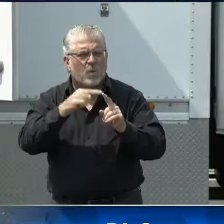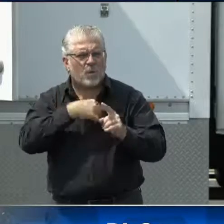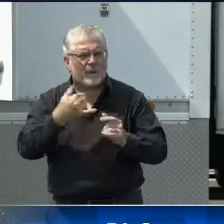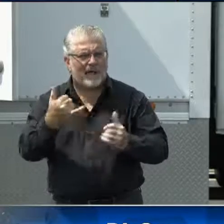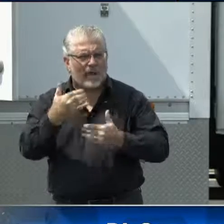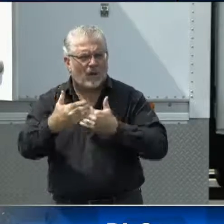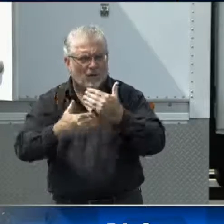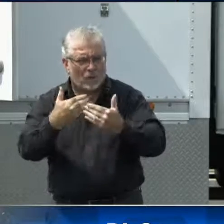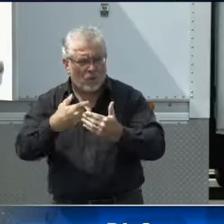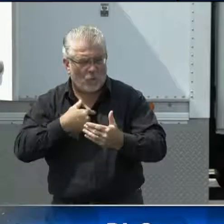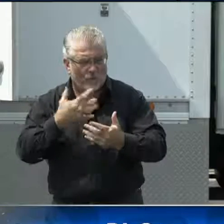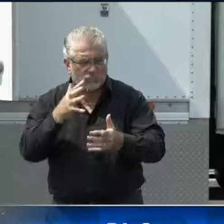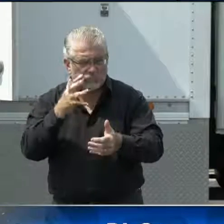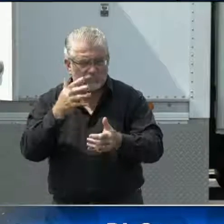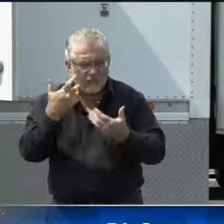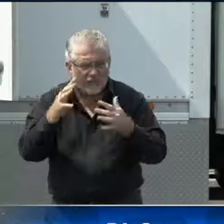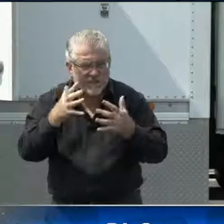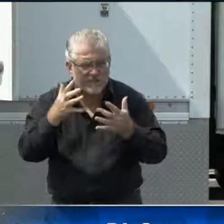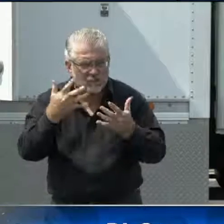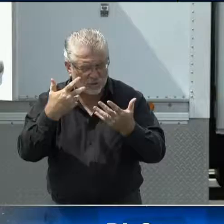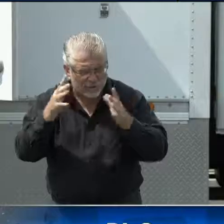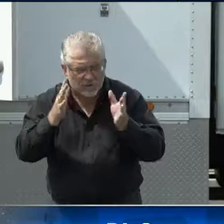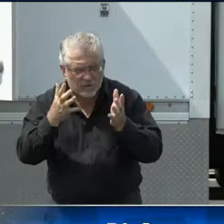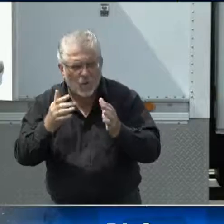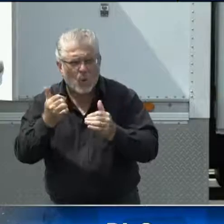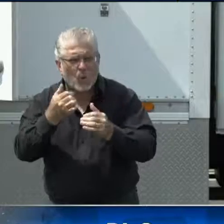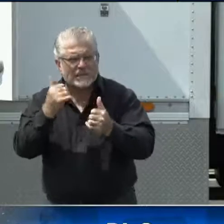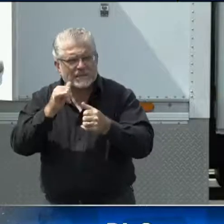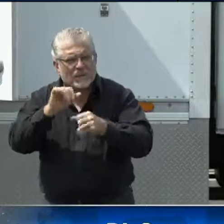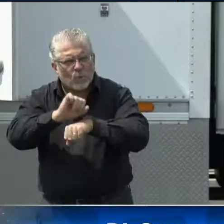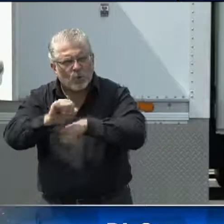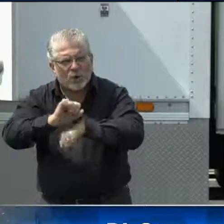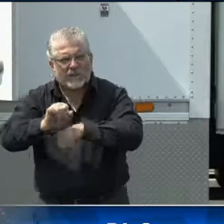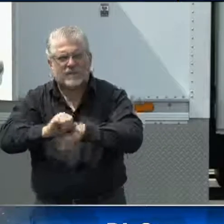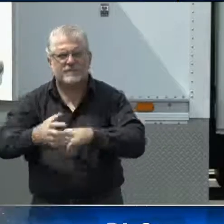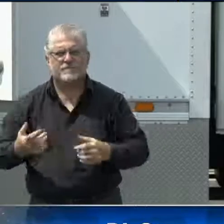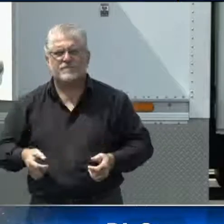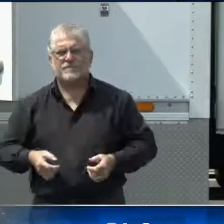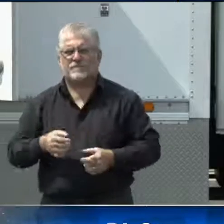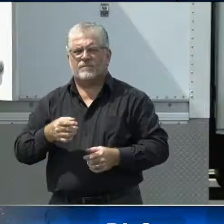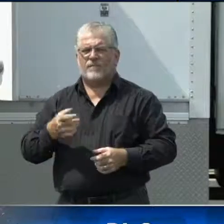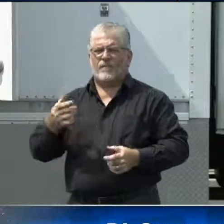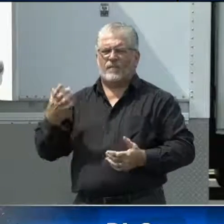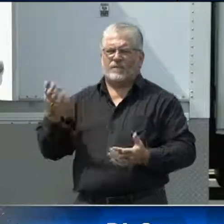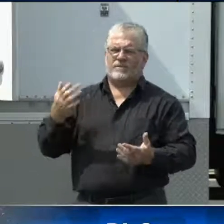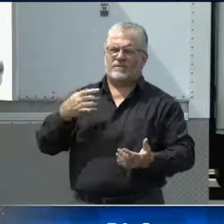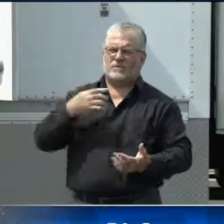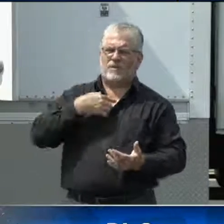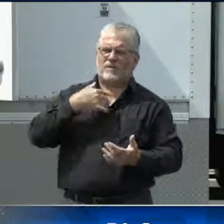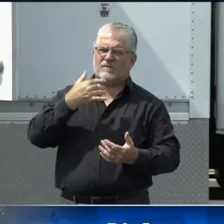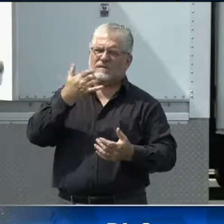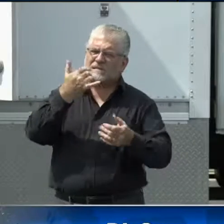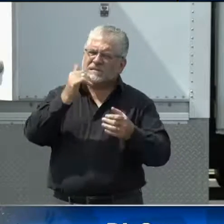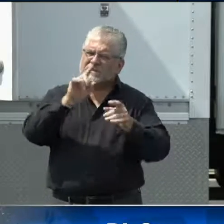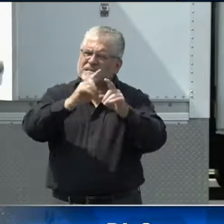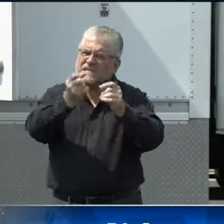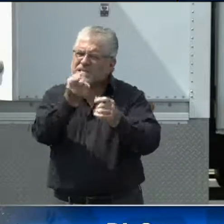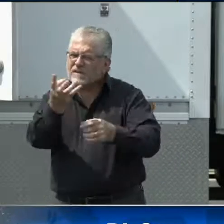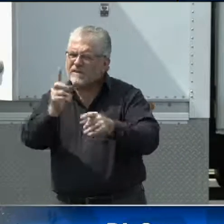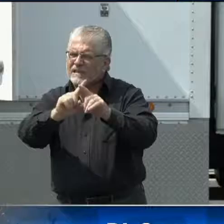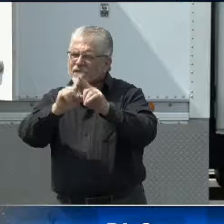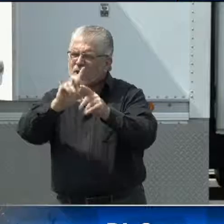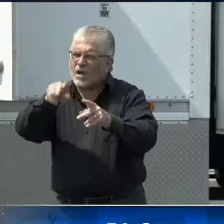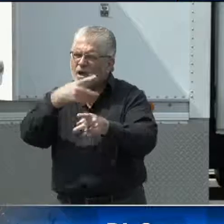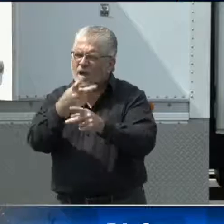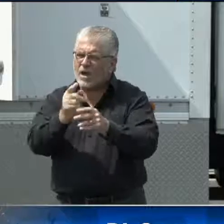is the process to make that a possibility? Well, there are a number of different types of rapid tests, and we don't approve the tests. It's actually the